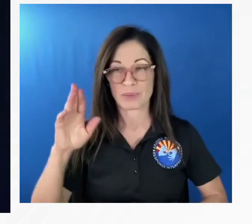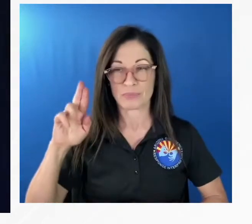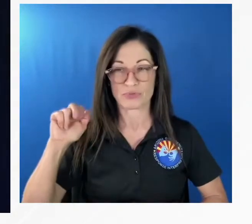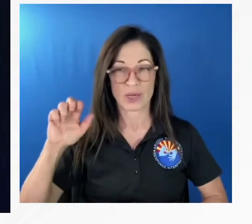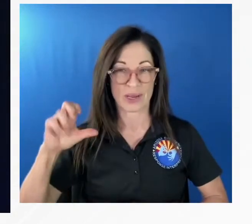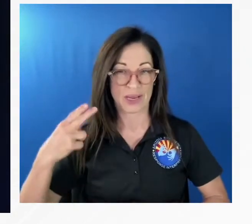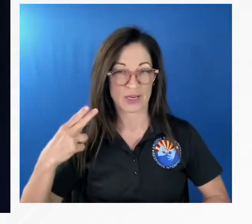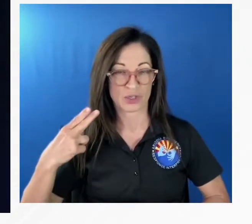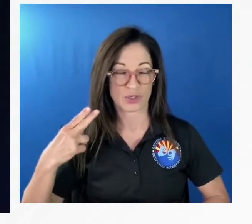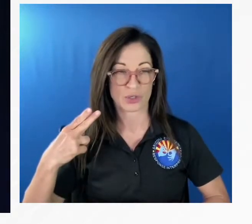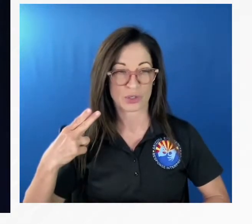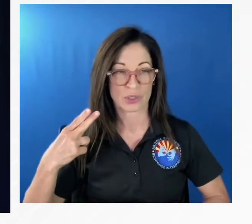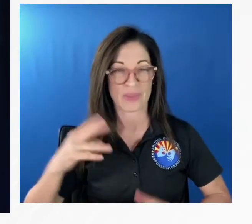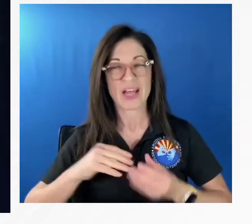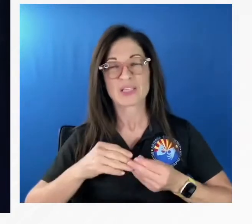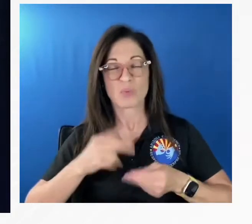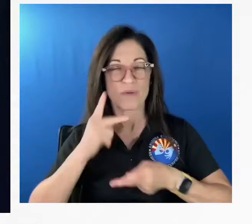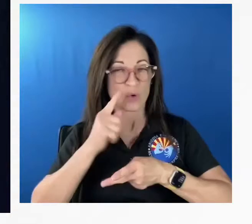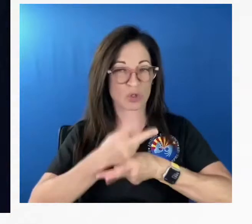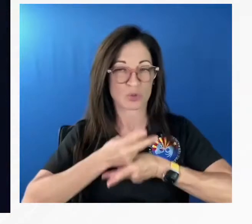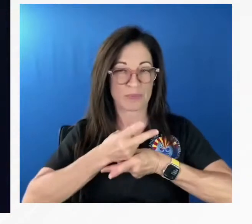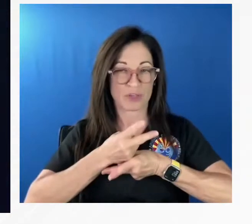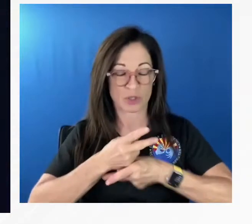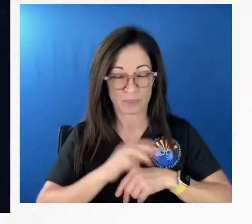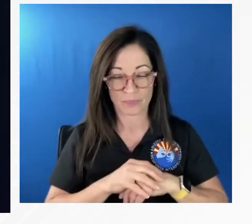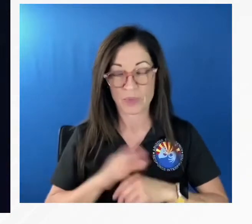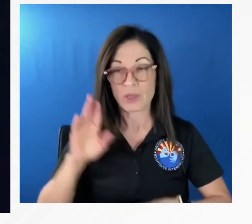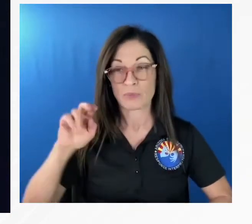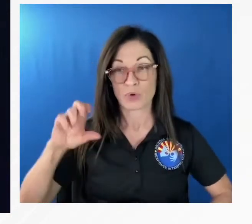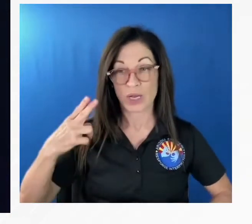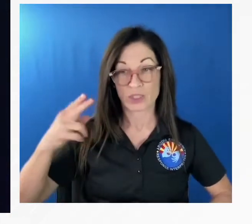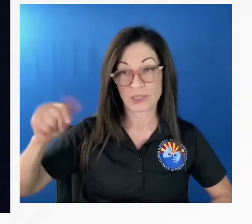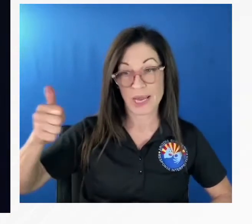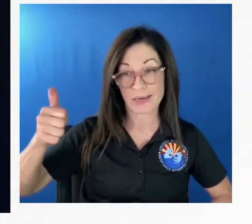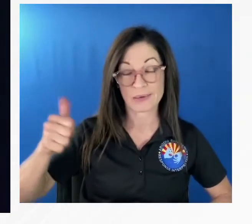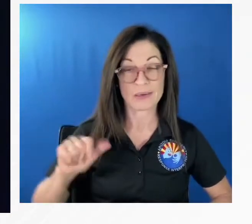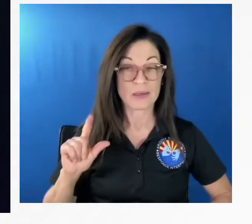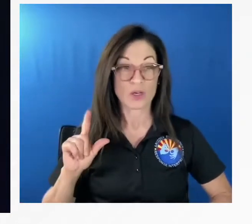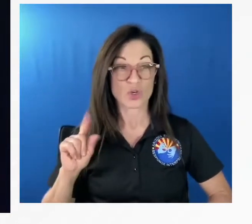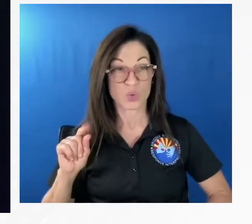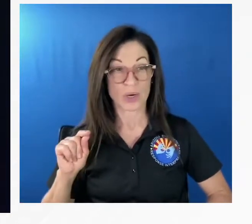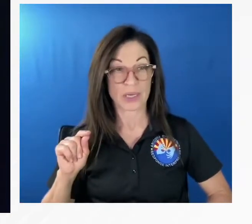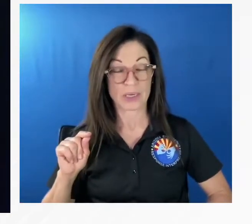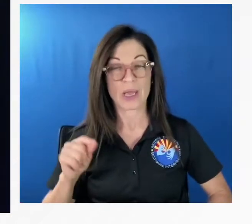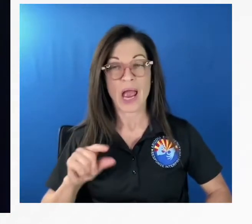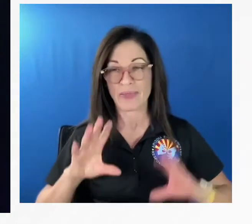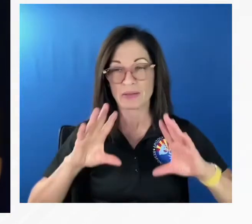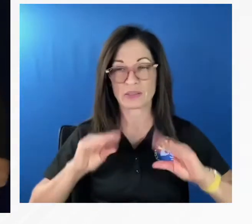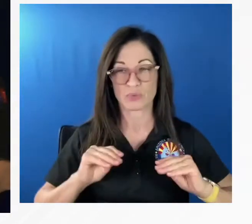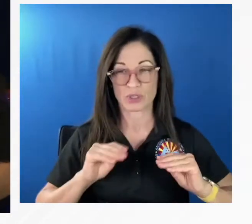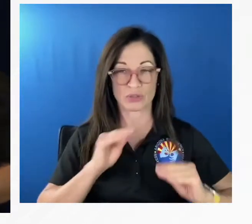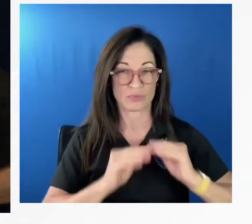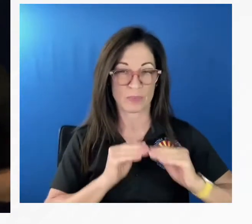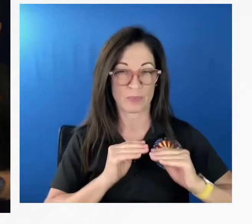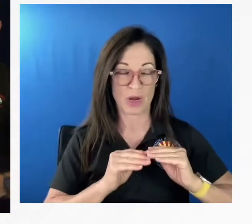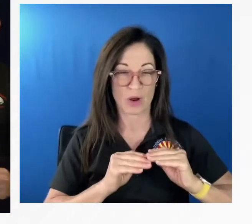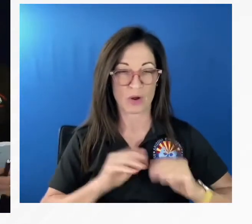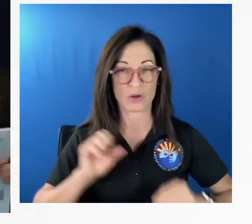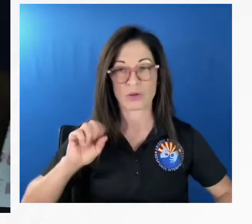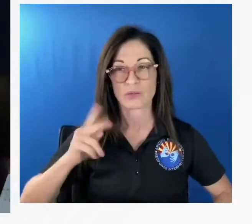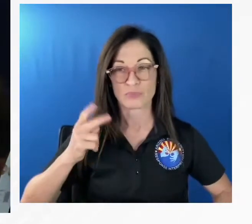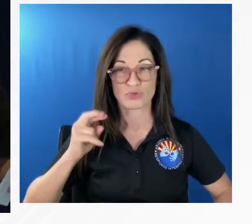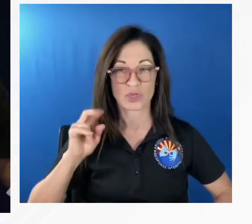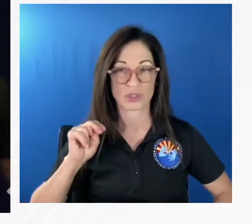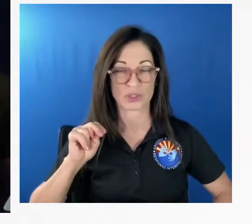of the higher level supervision. We've got branch 10, branch 20, and there's a suppression repair branch, and then there's 7